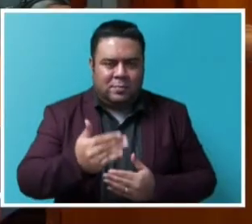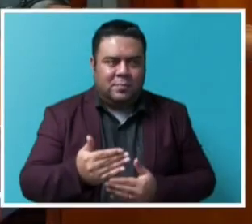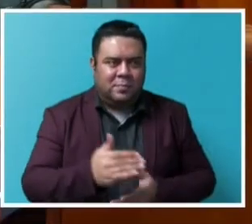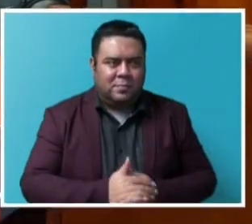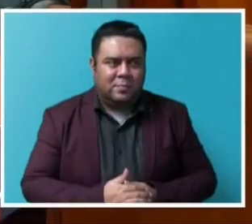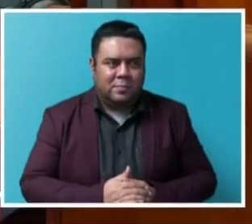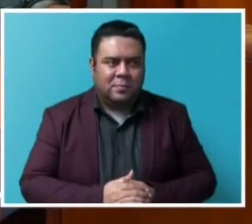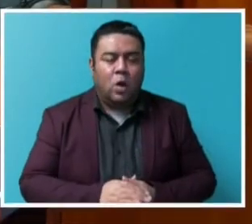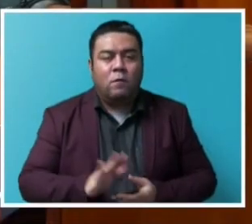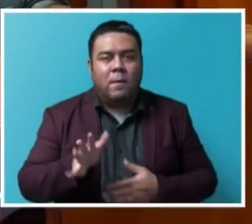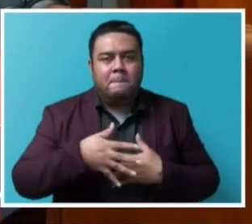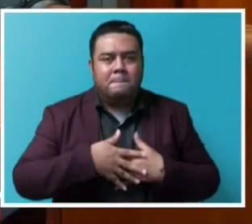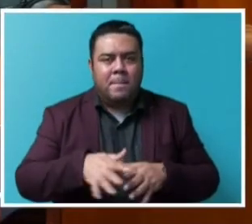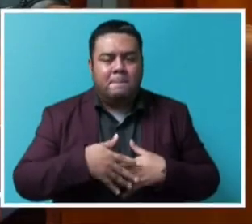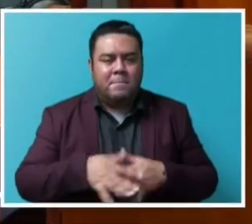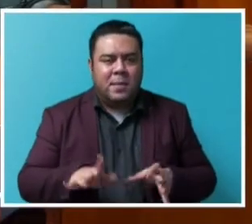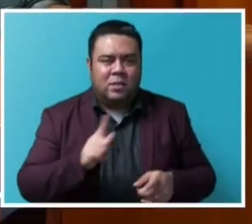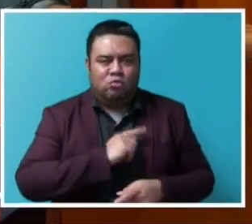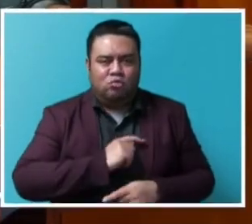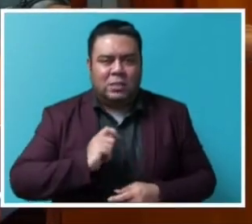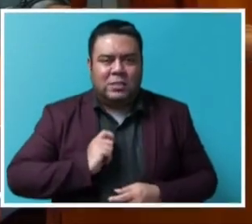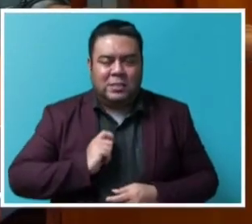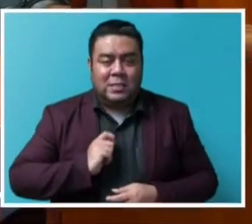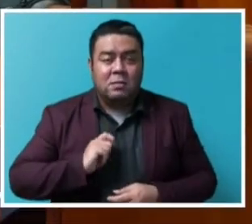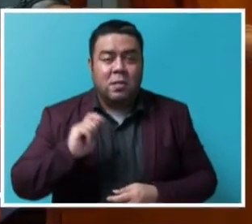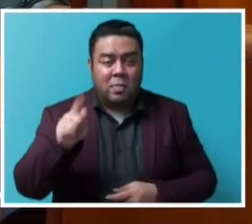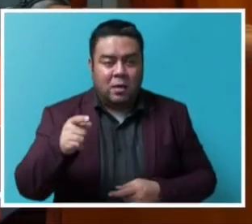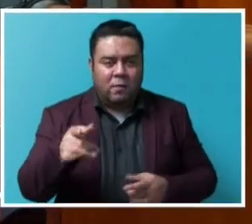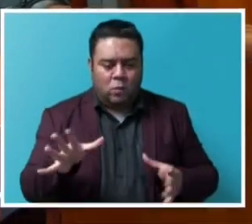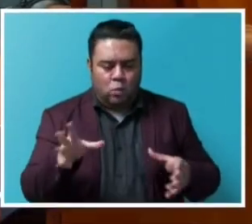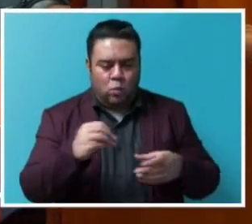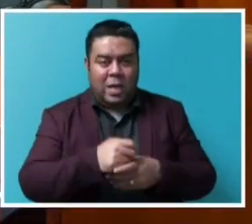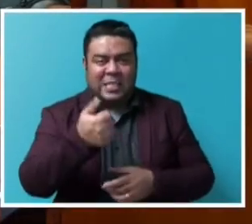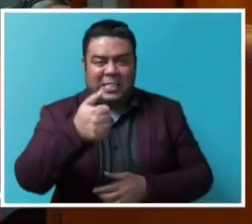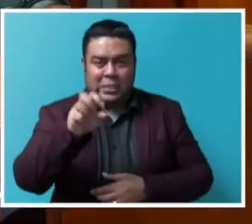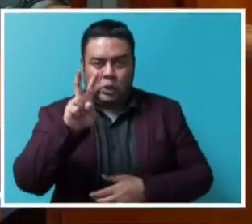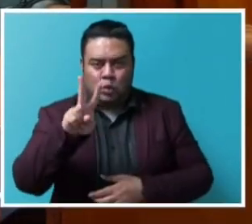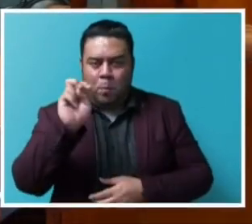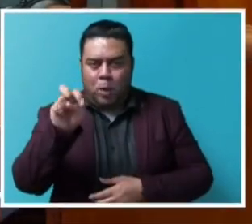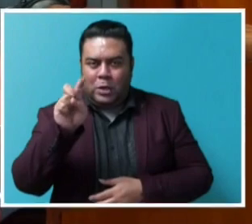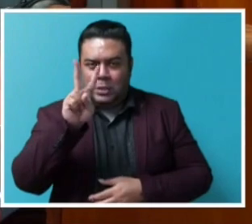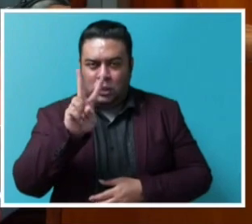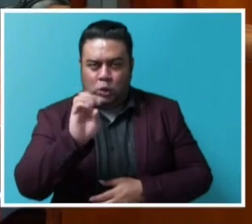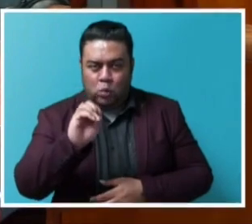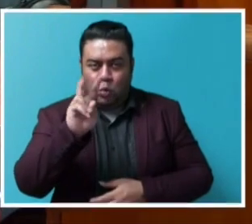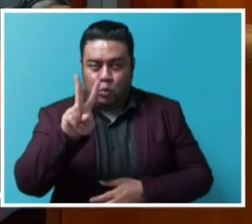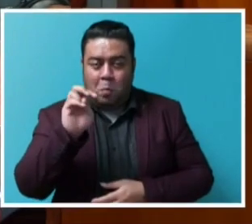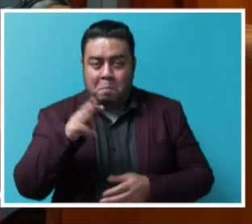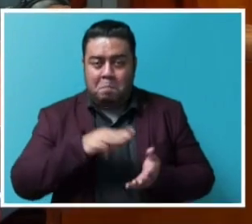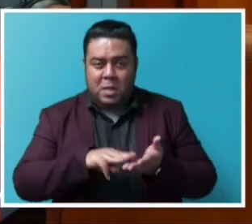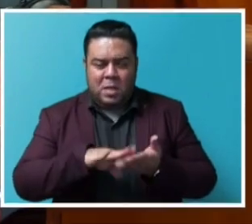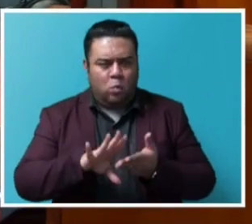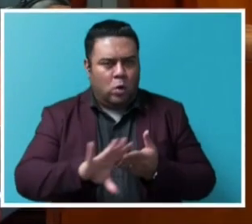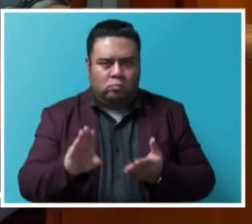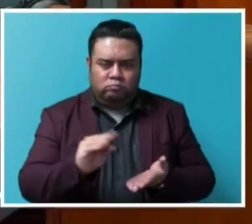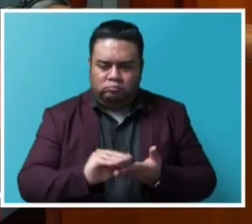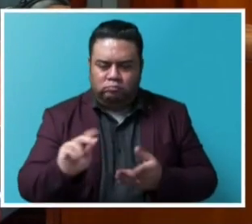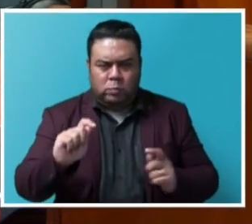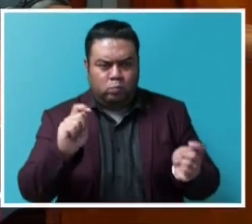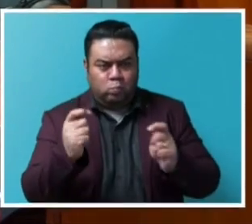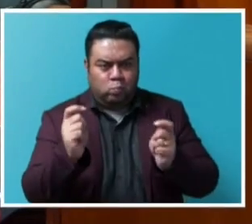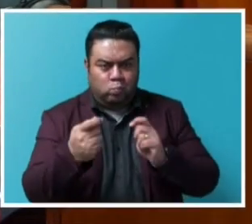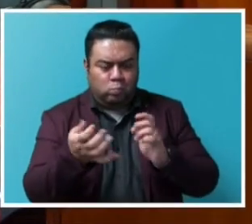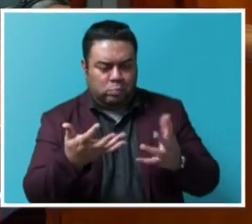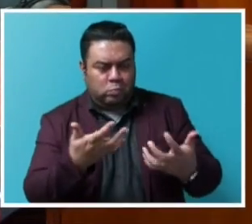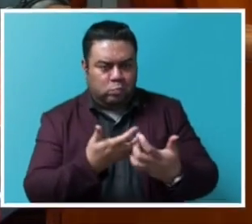of public trust. With an allocation of $62.02 million, we're no longer making minor adjustments or